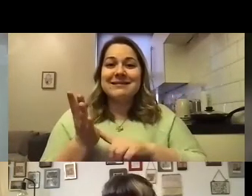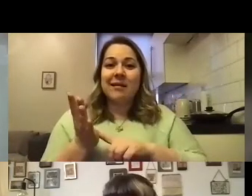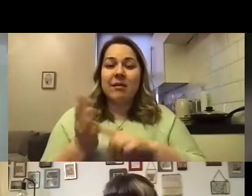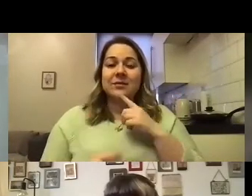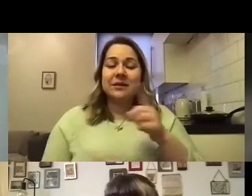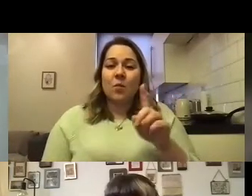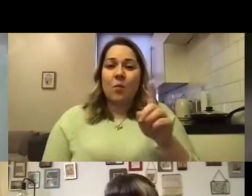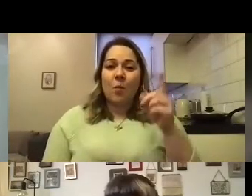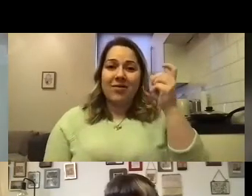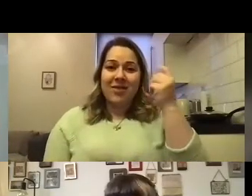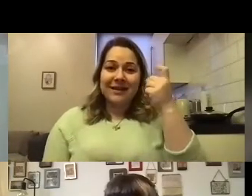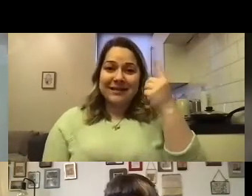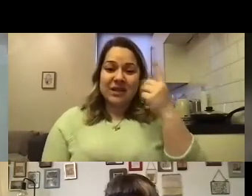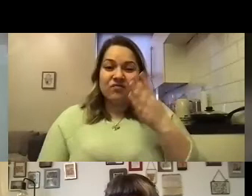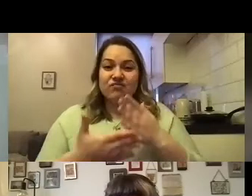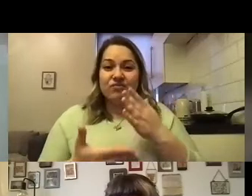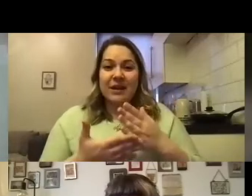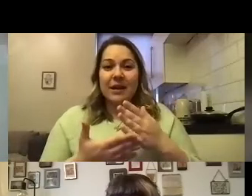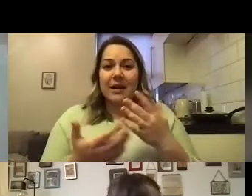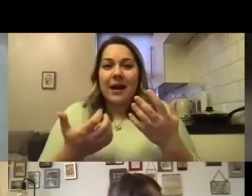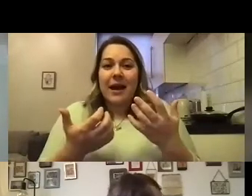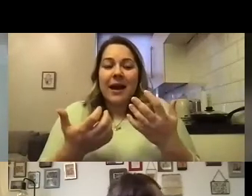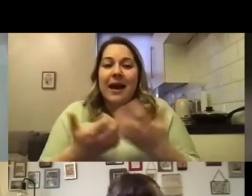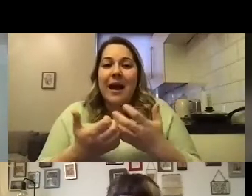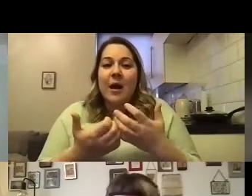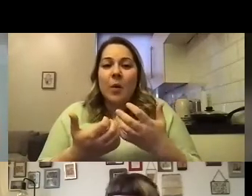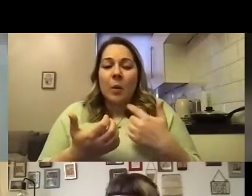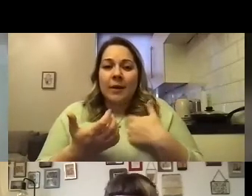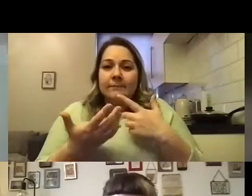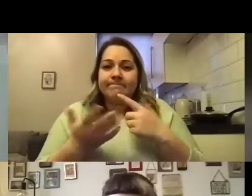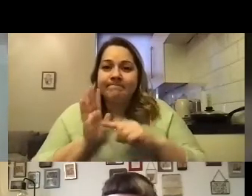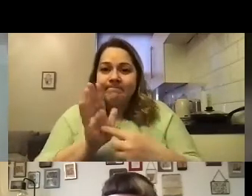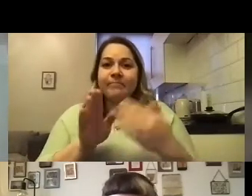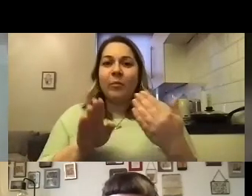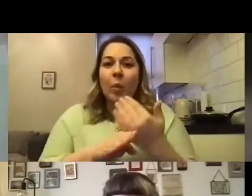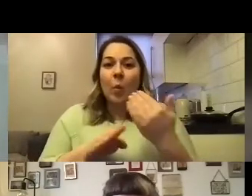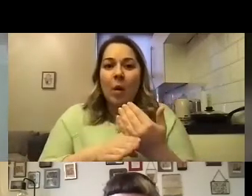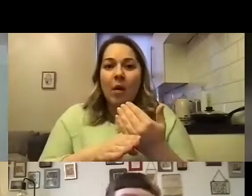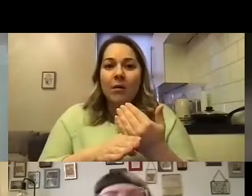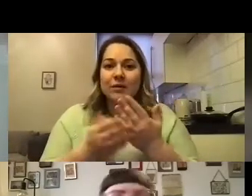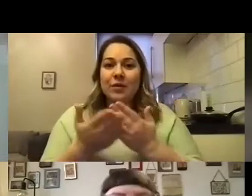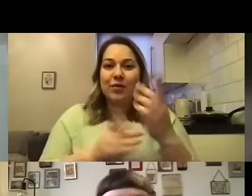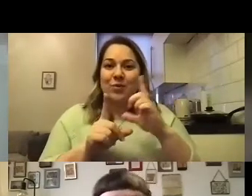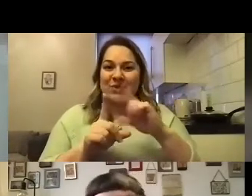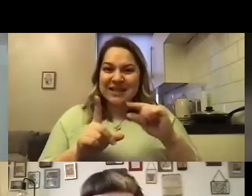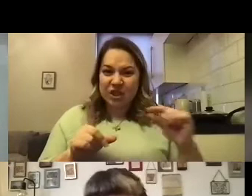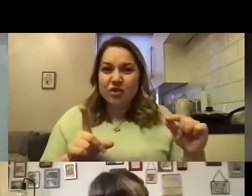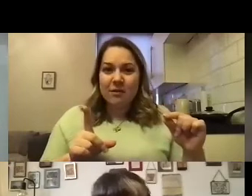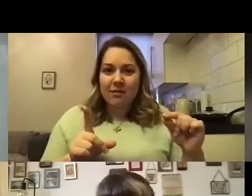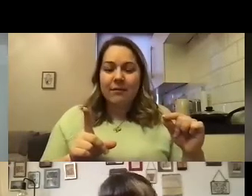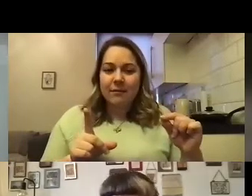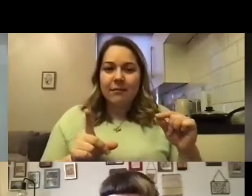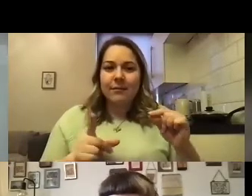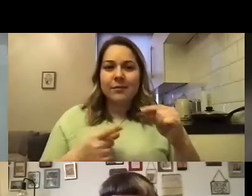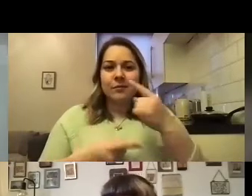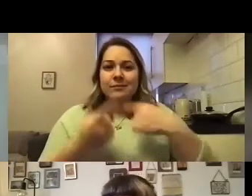idea was always, and in terms of how we've presented the work as well, which is obviously digital while venues are still adjusting